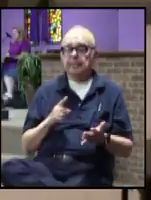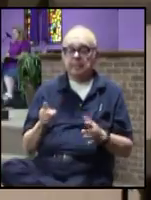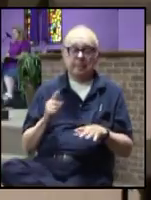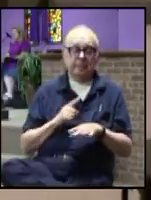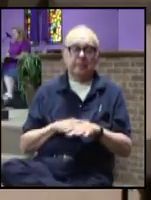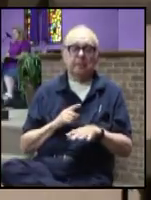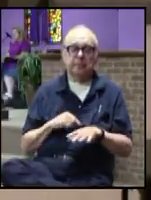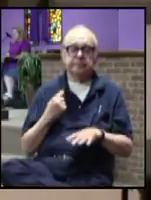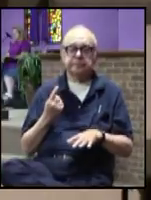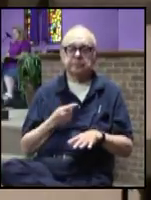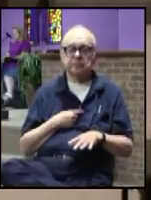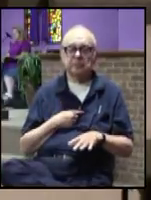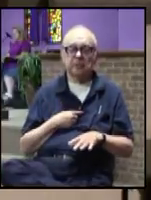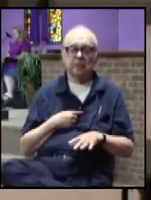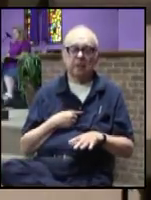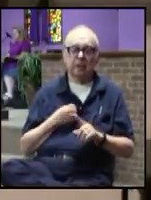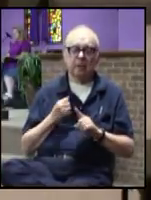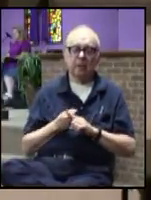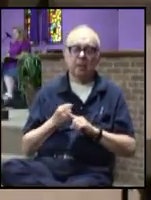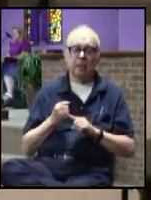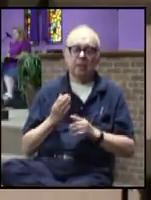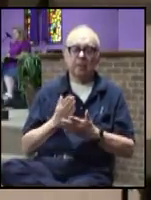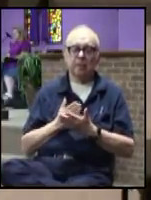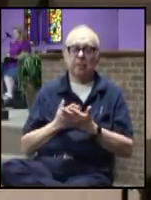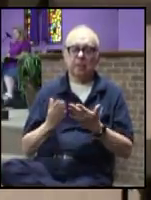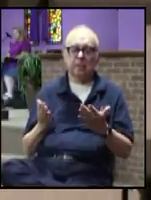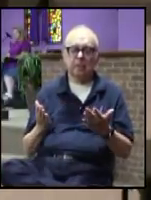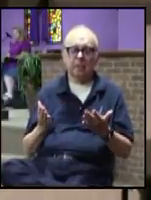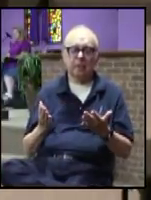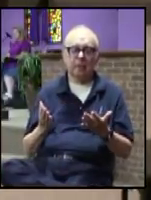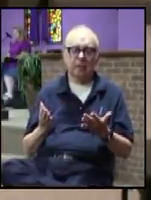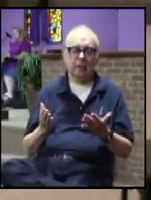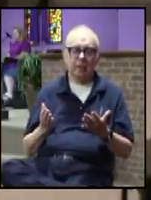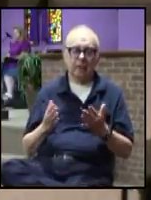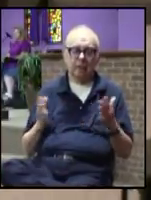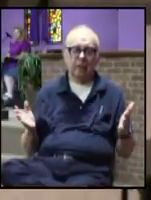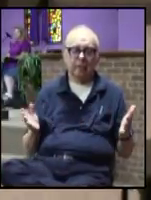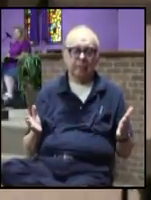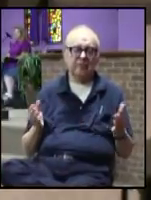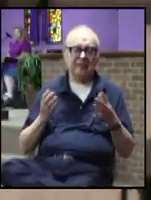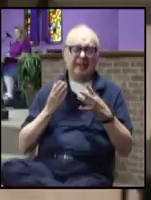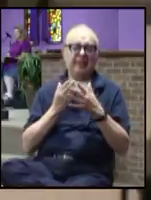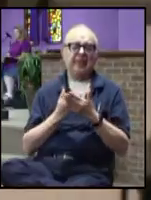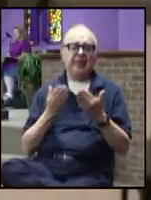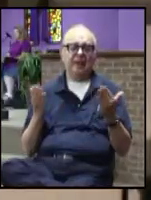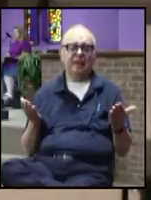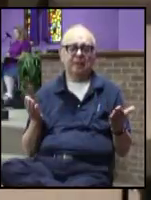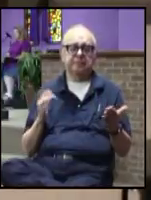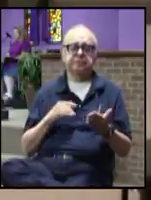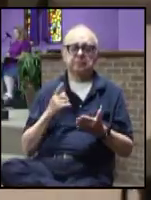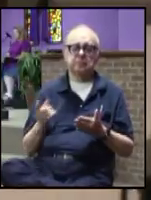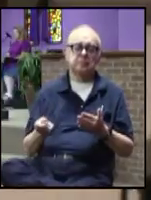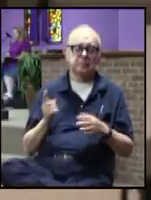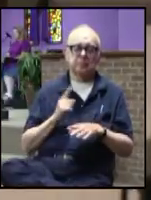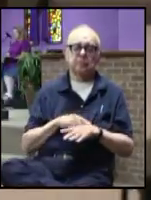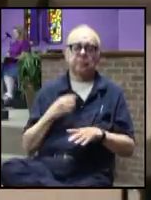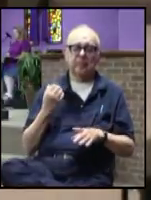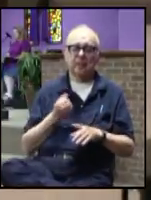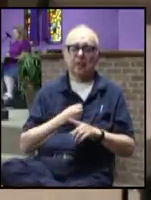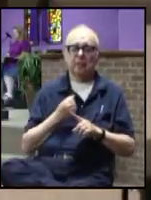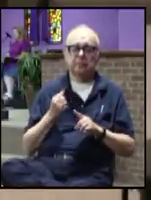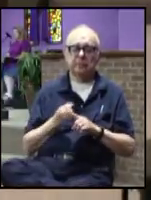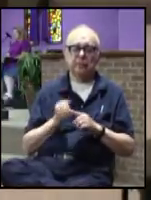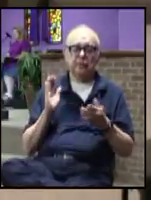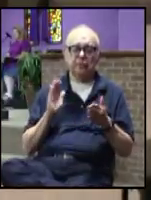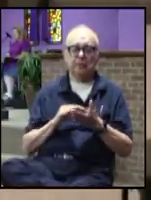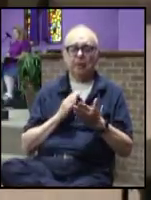And there are times we're going to get hit with some huge stuff. And there are times we're going to get